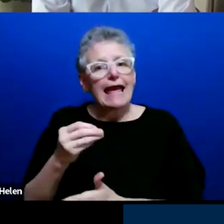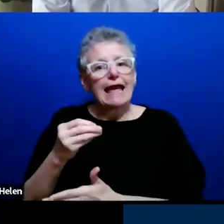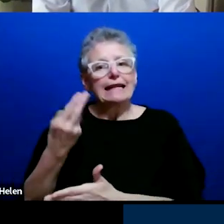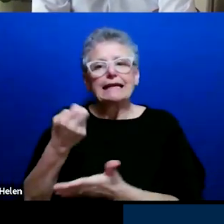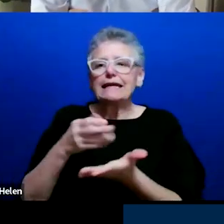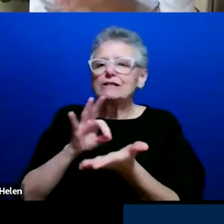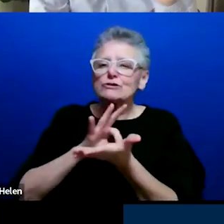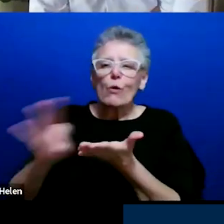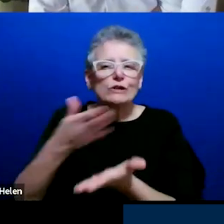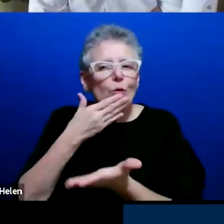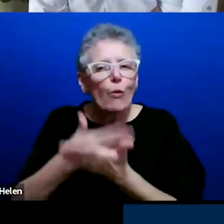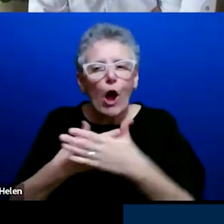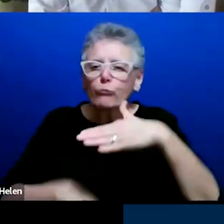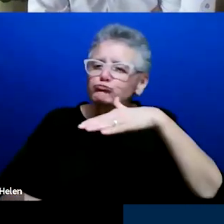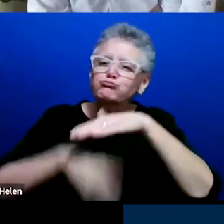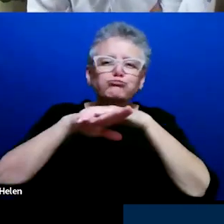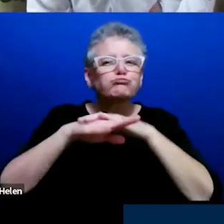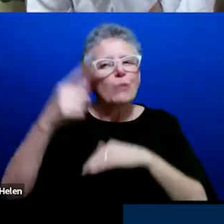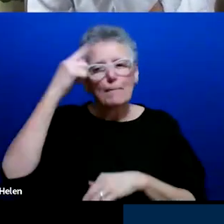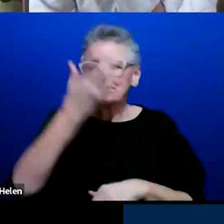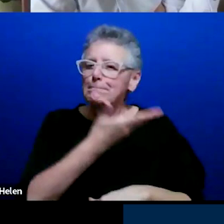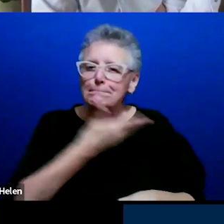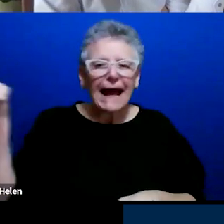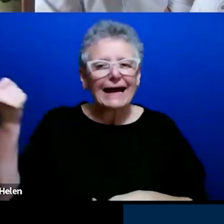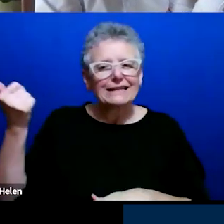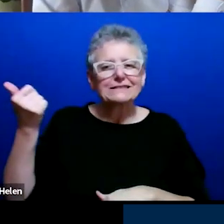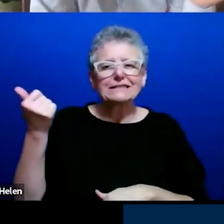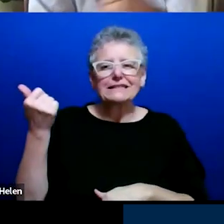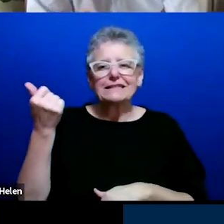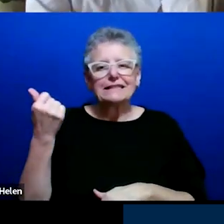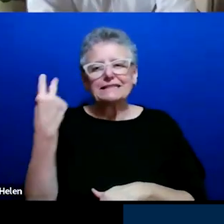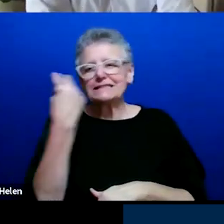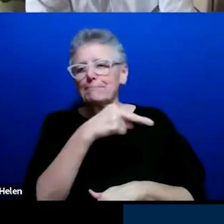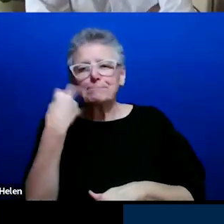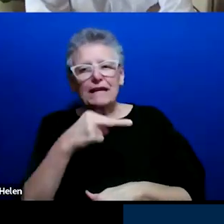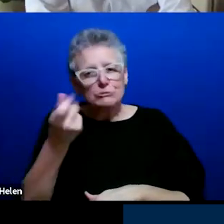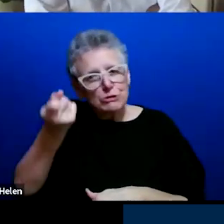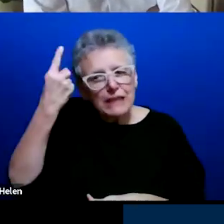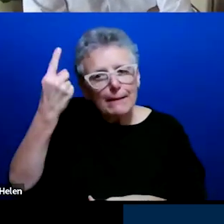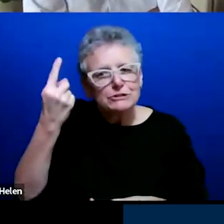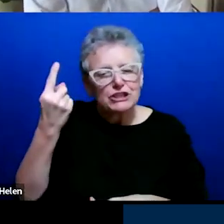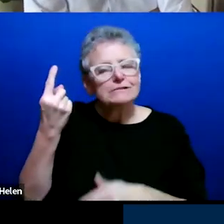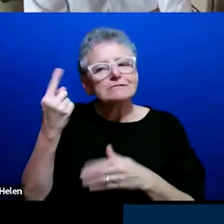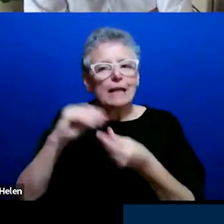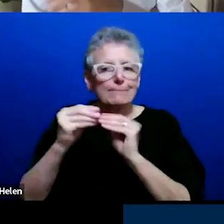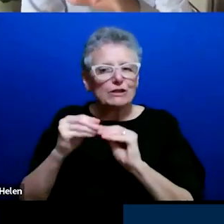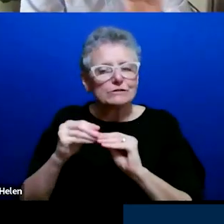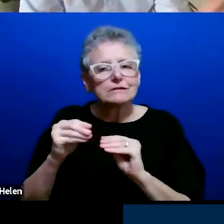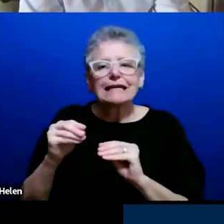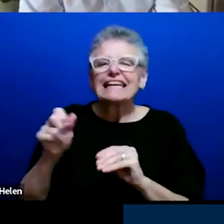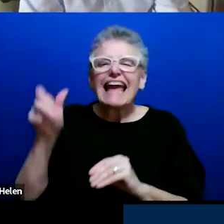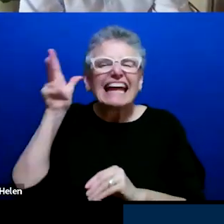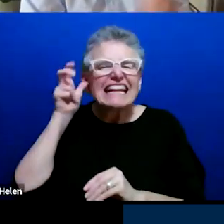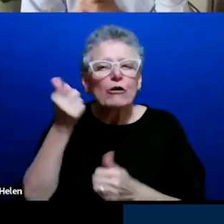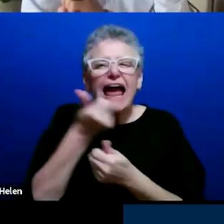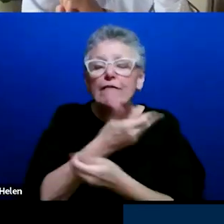scores very well. He maxes out on the best speech perception measures that we can throw at him. But he can hear